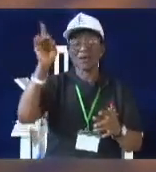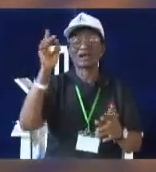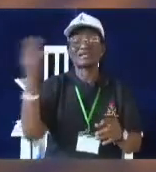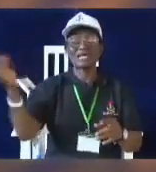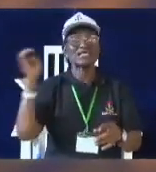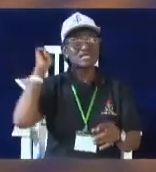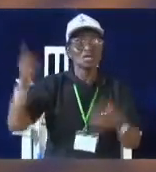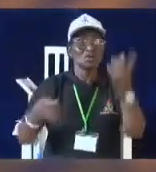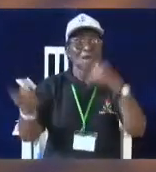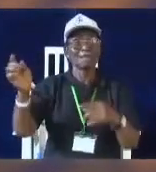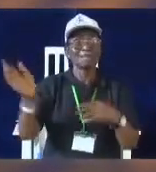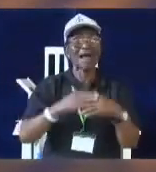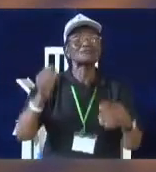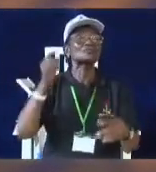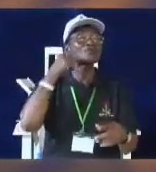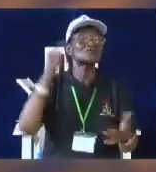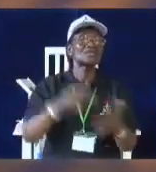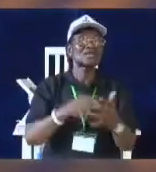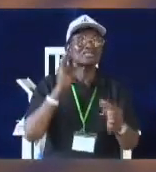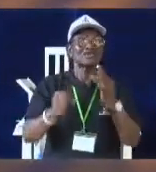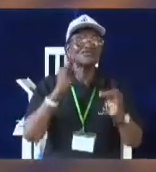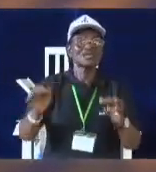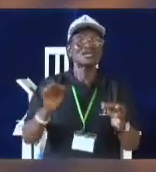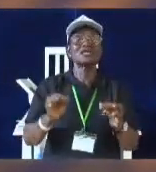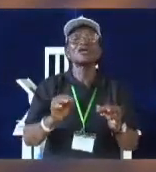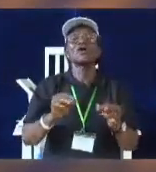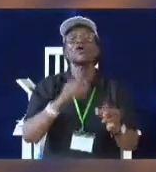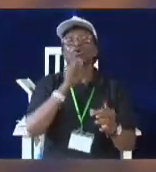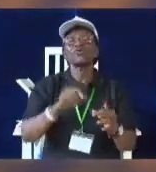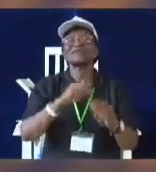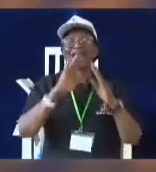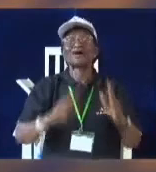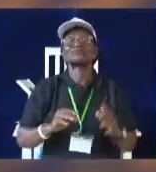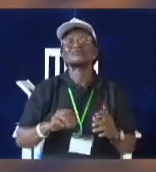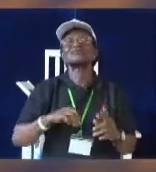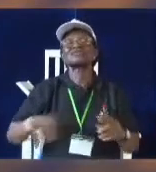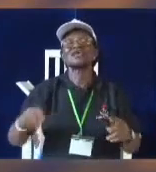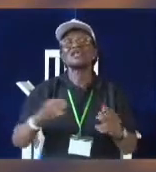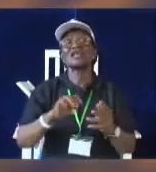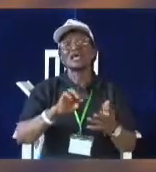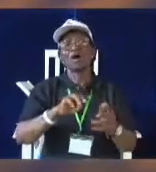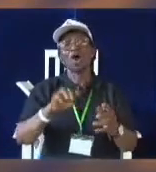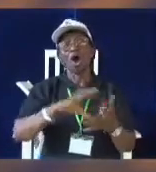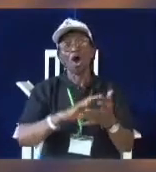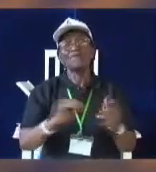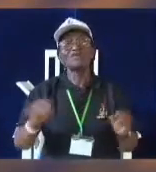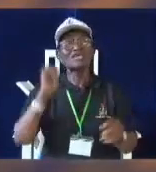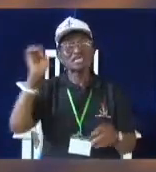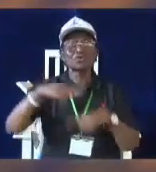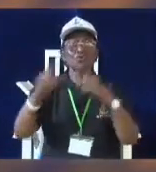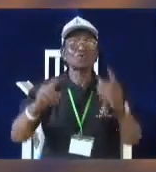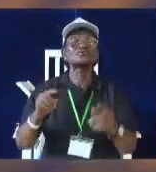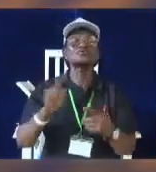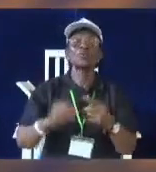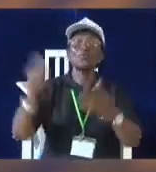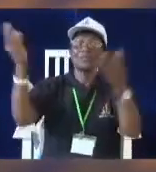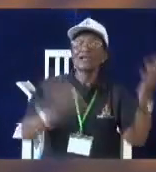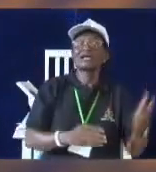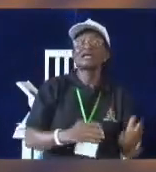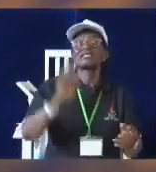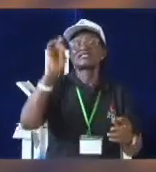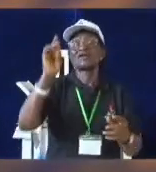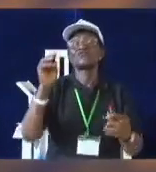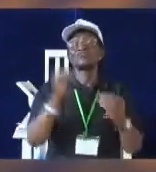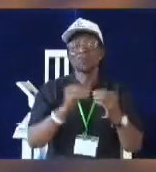check if the old house is still vacant. And he goes out to bring seven more